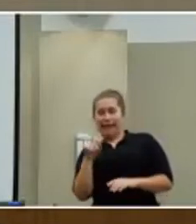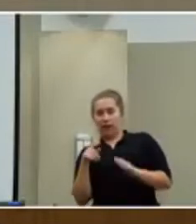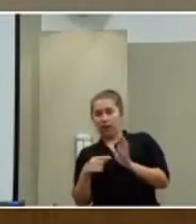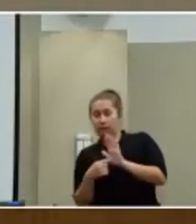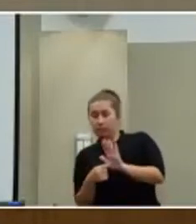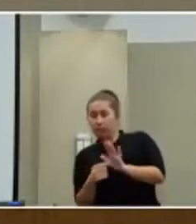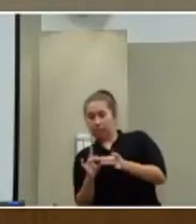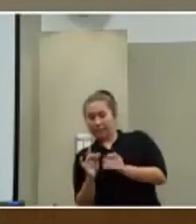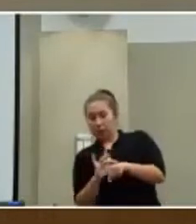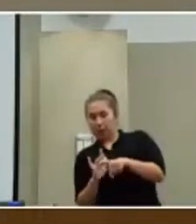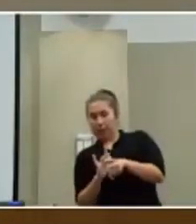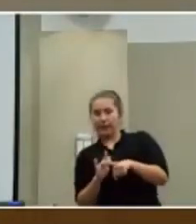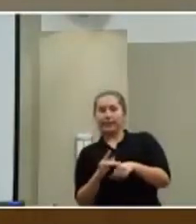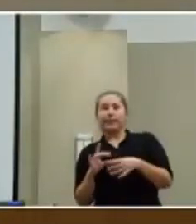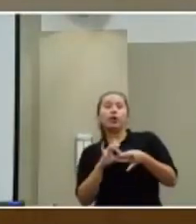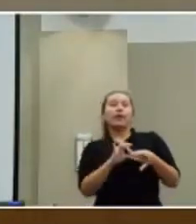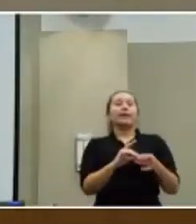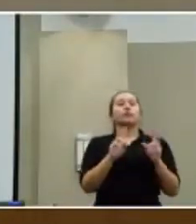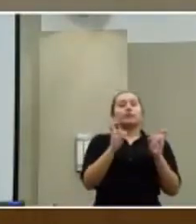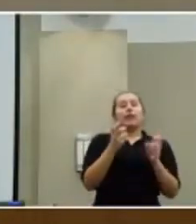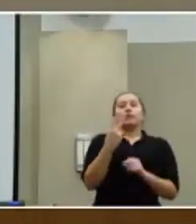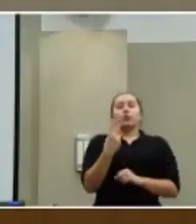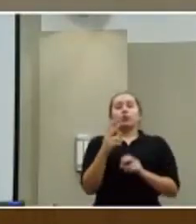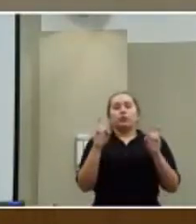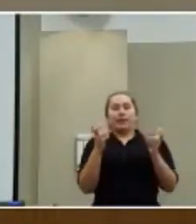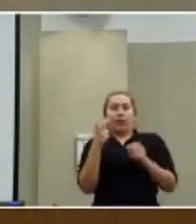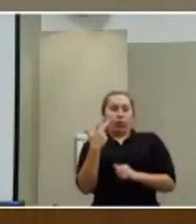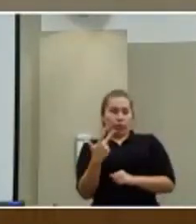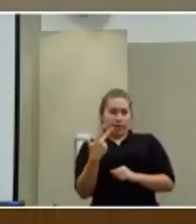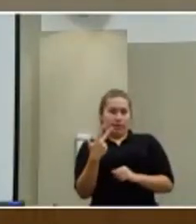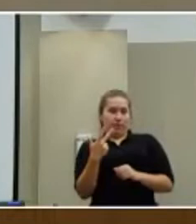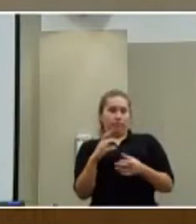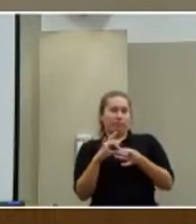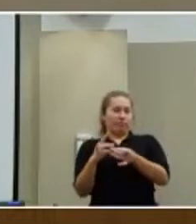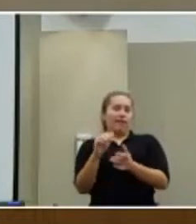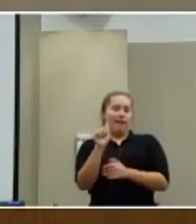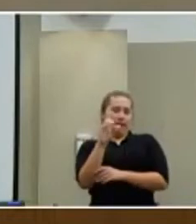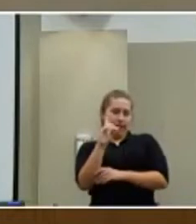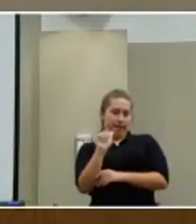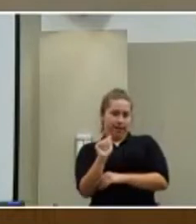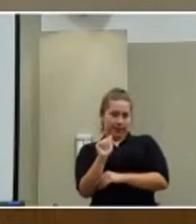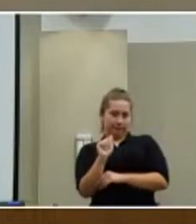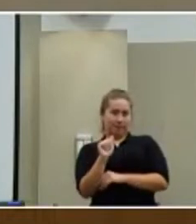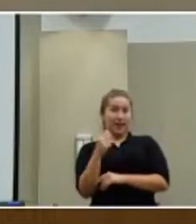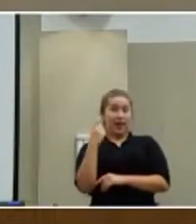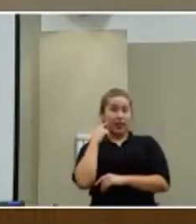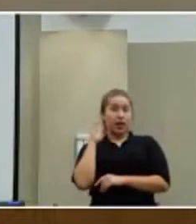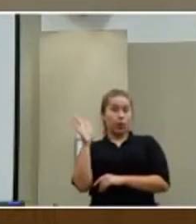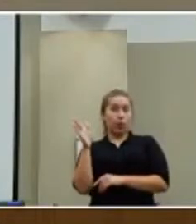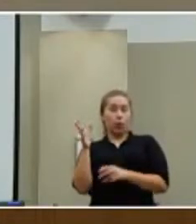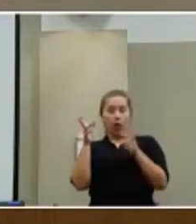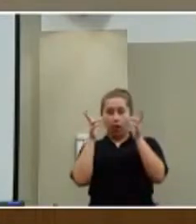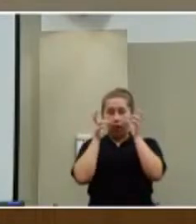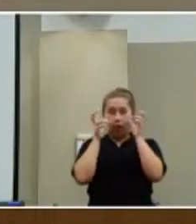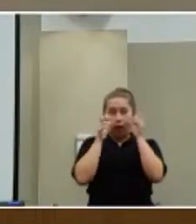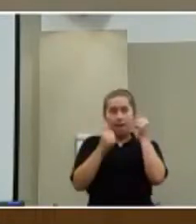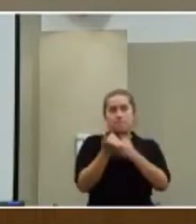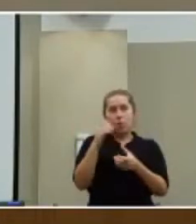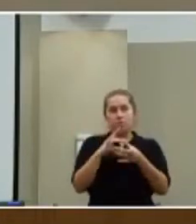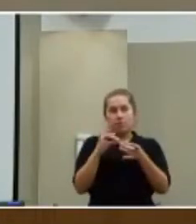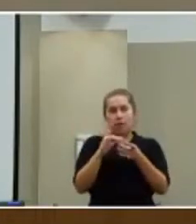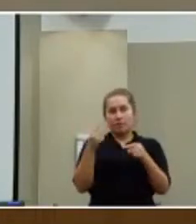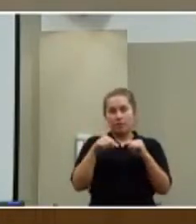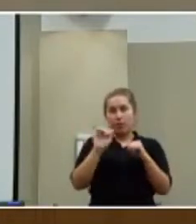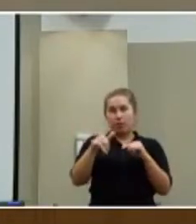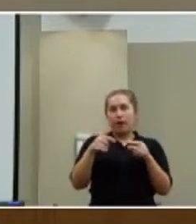Title II and Title III of the ADA. And I think we'll hear most comments about that from the